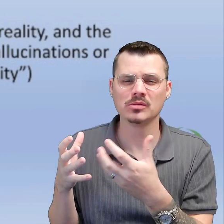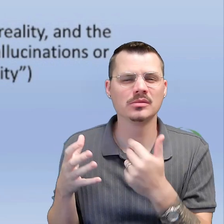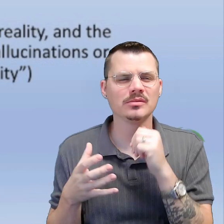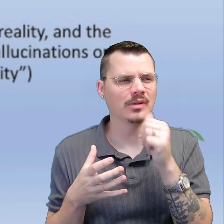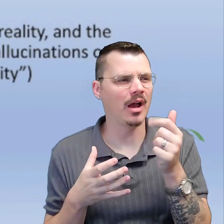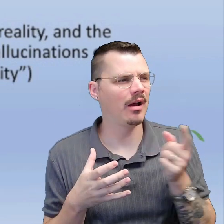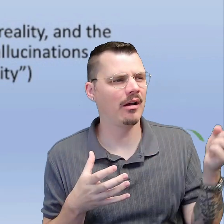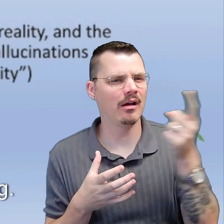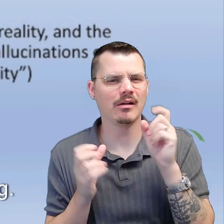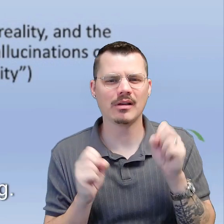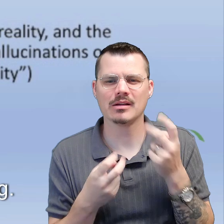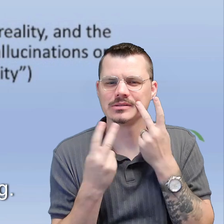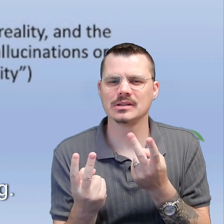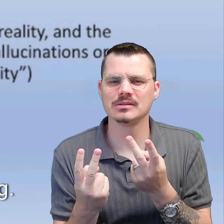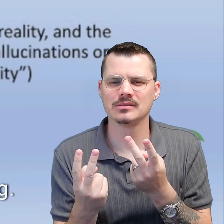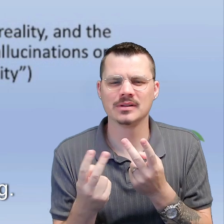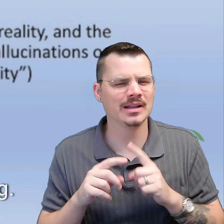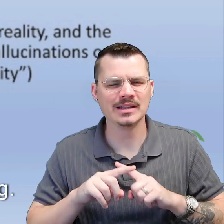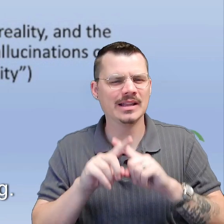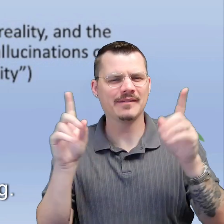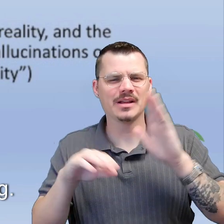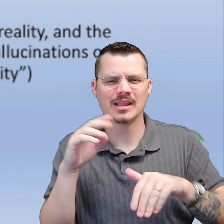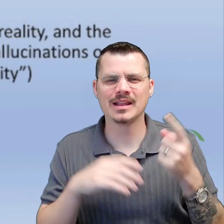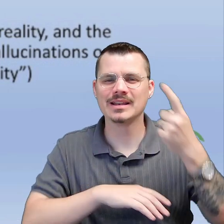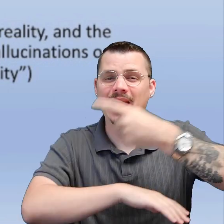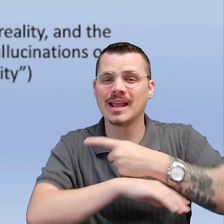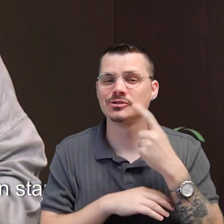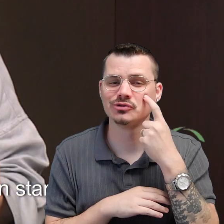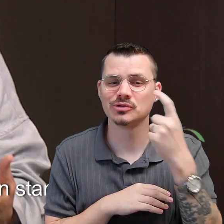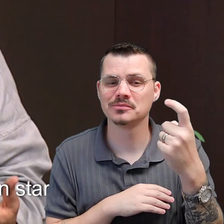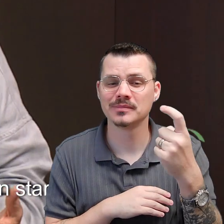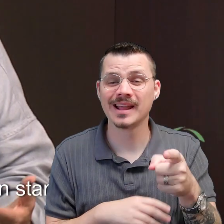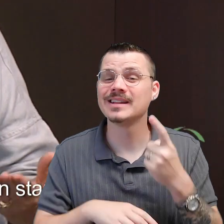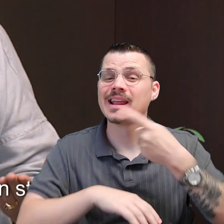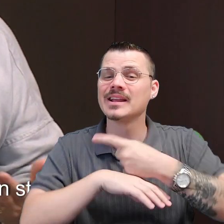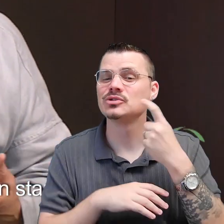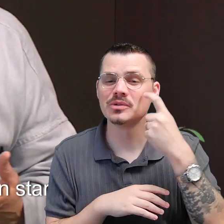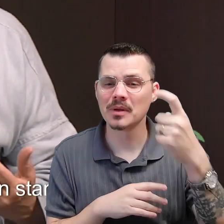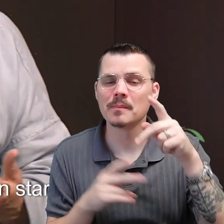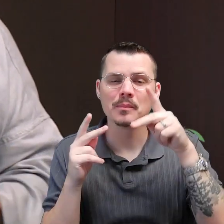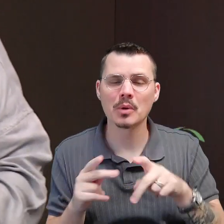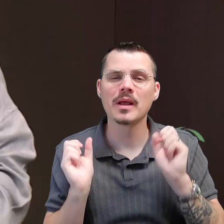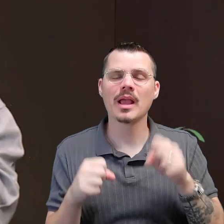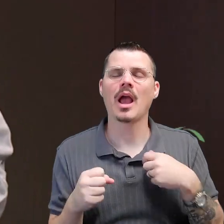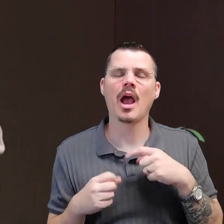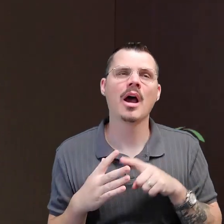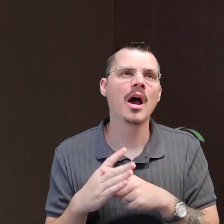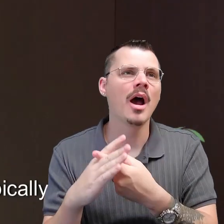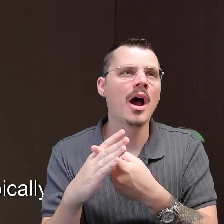to others, different from ordinary daydreaming. Daydreaming is something a person can start and